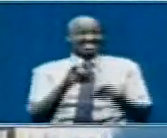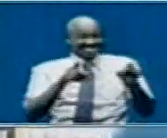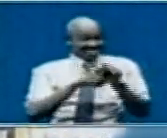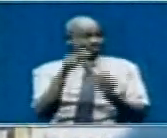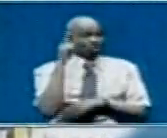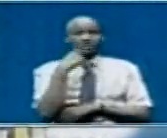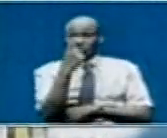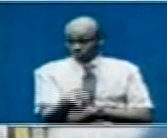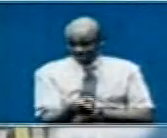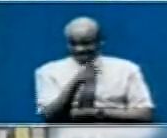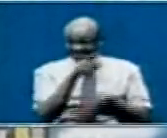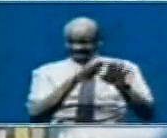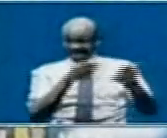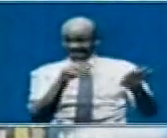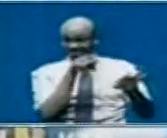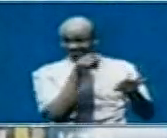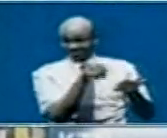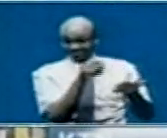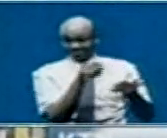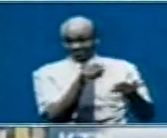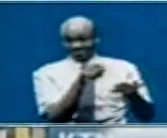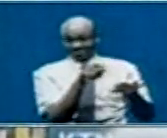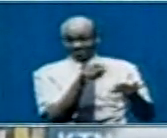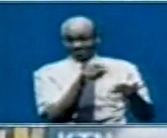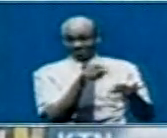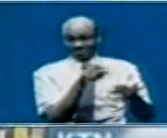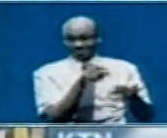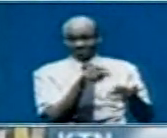requires that this land is